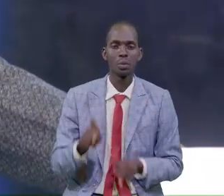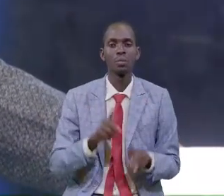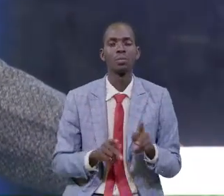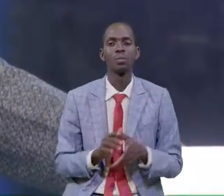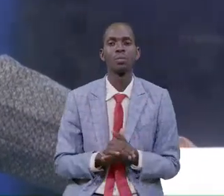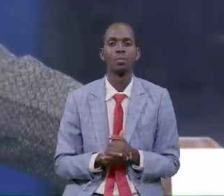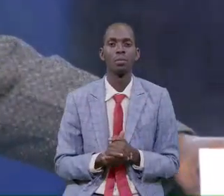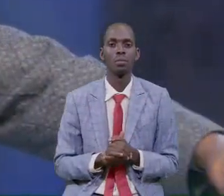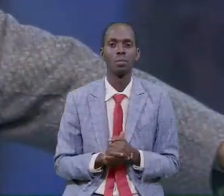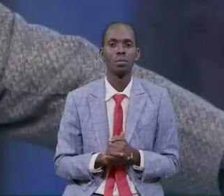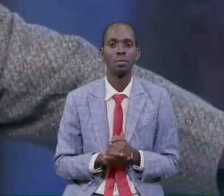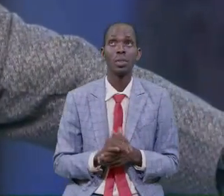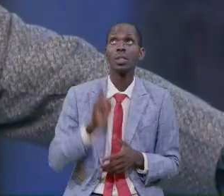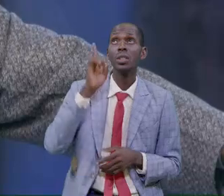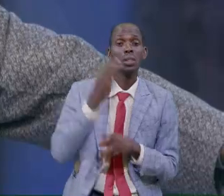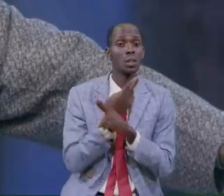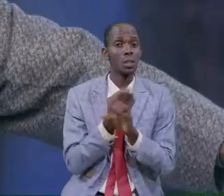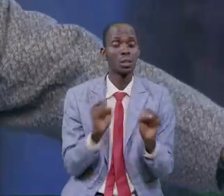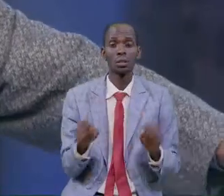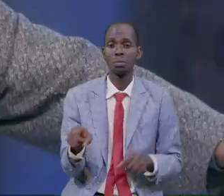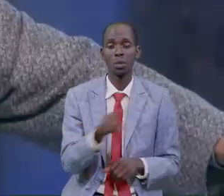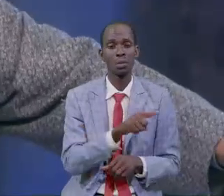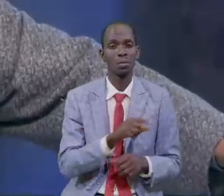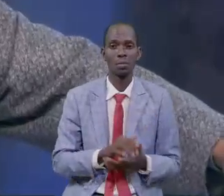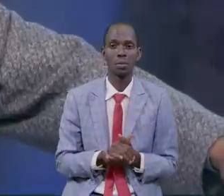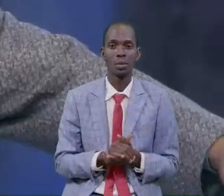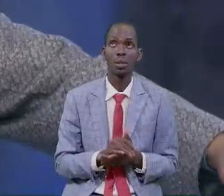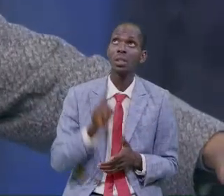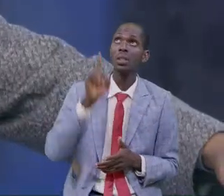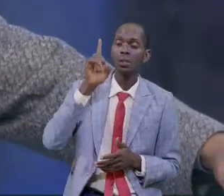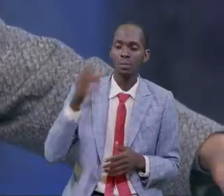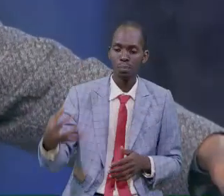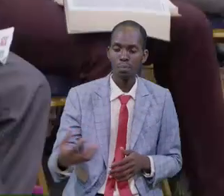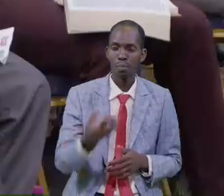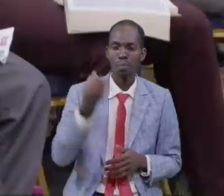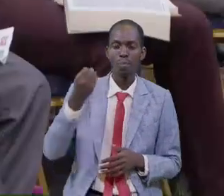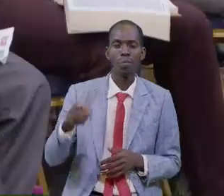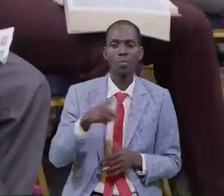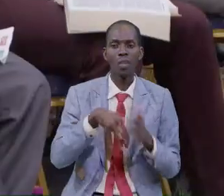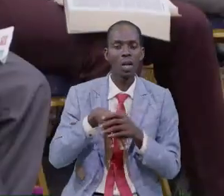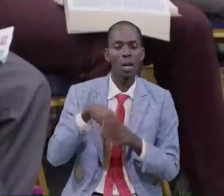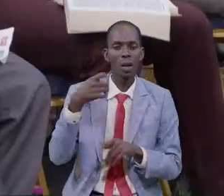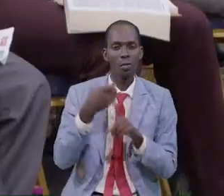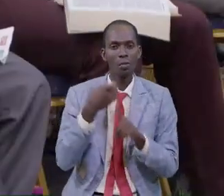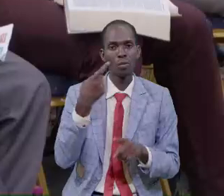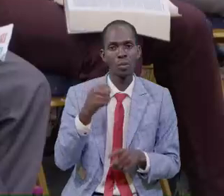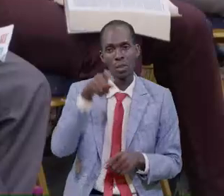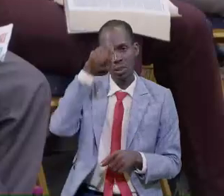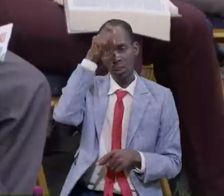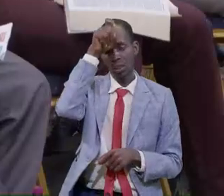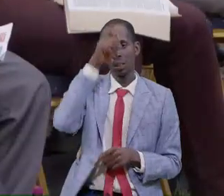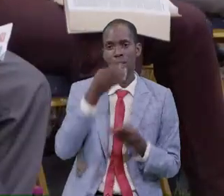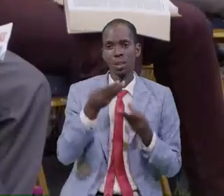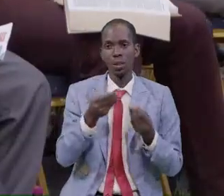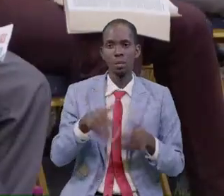He redeemed them. He got them out of Egypt. And there was like